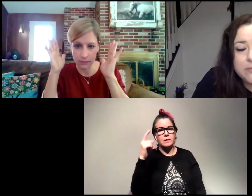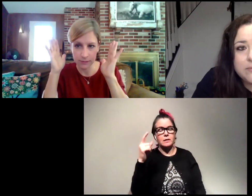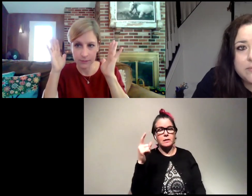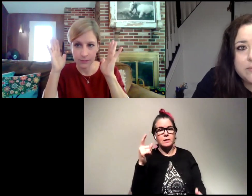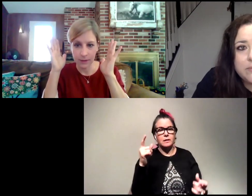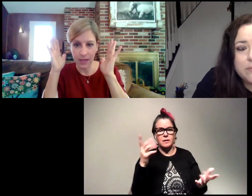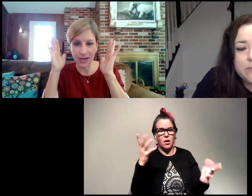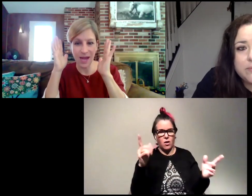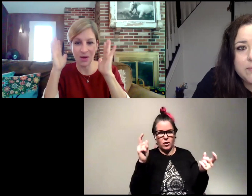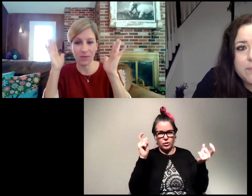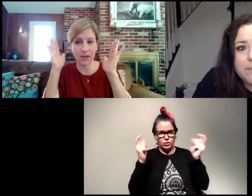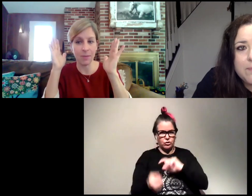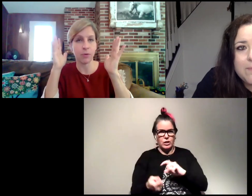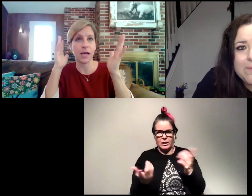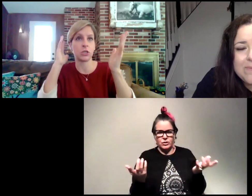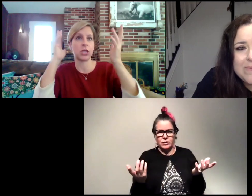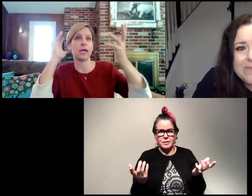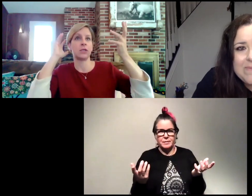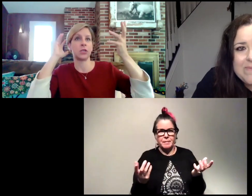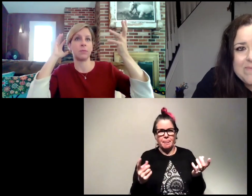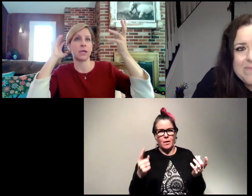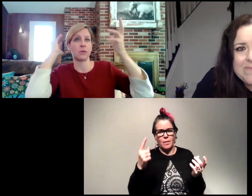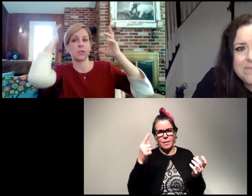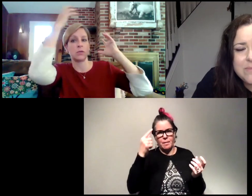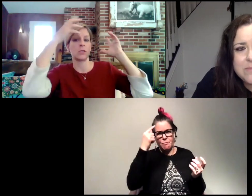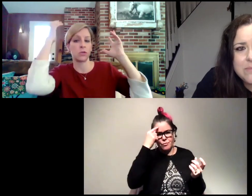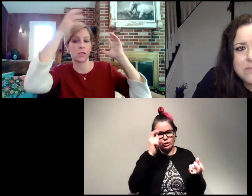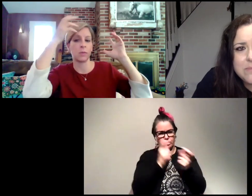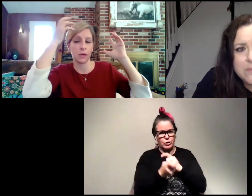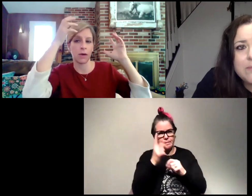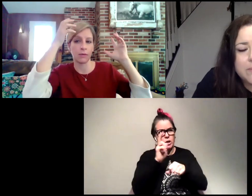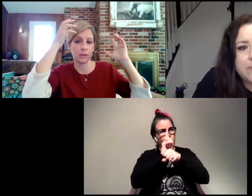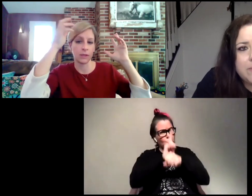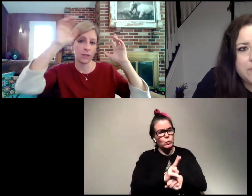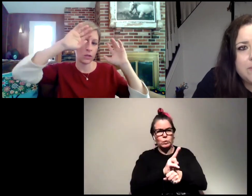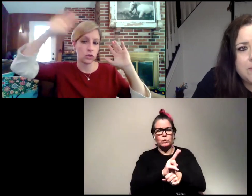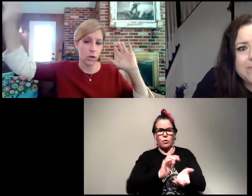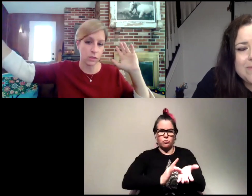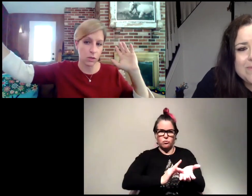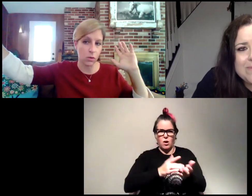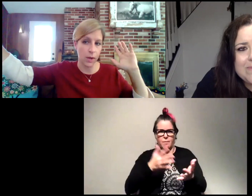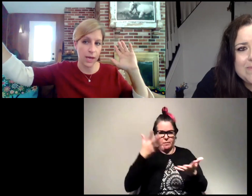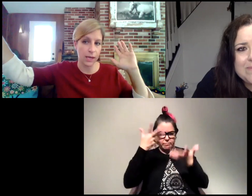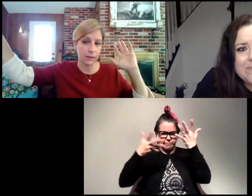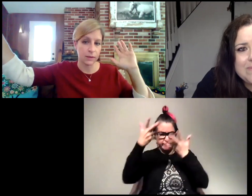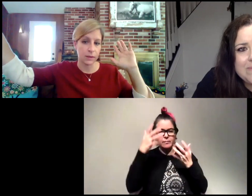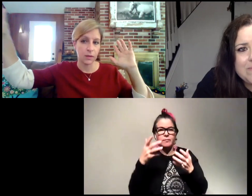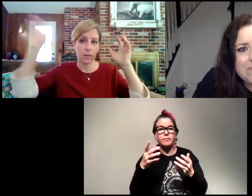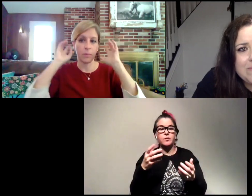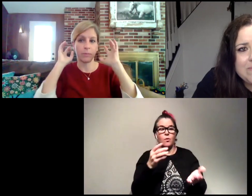changed. And now that brain changed because it was used to the drugs being around. Drugs go